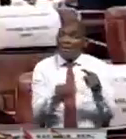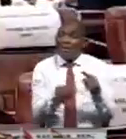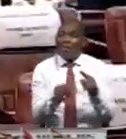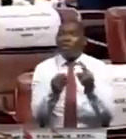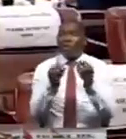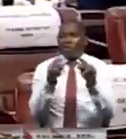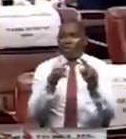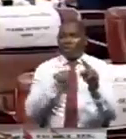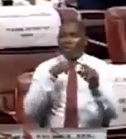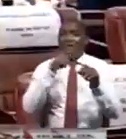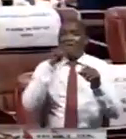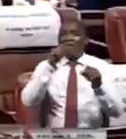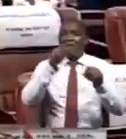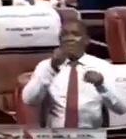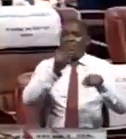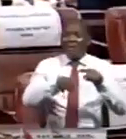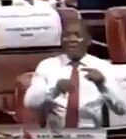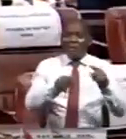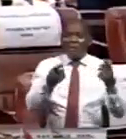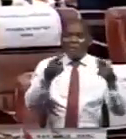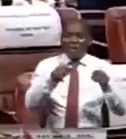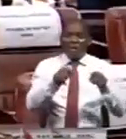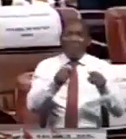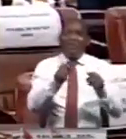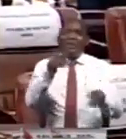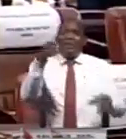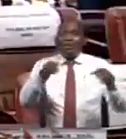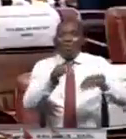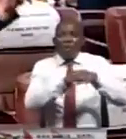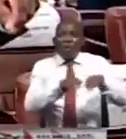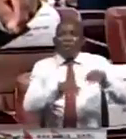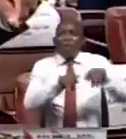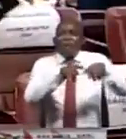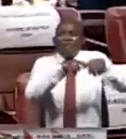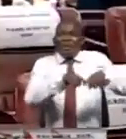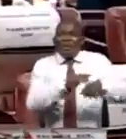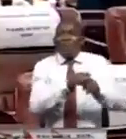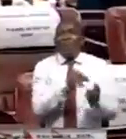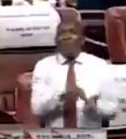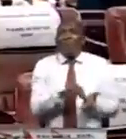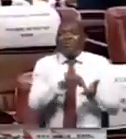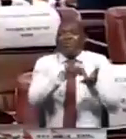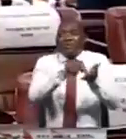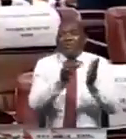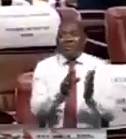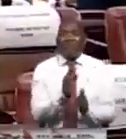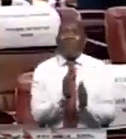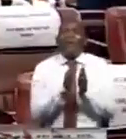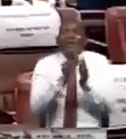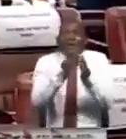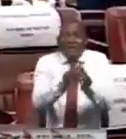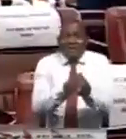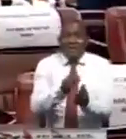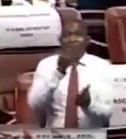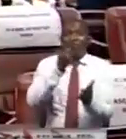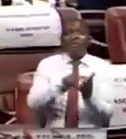that he cannot do so where the court, on the basis of their representation, has ordered witness statements